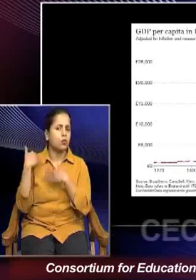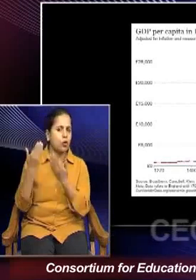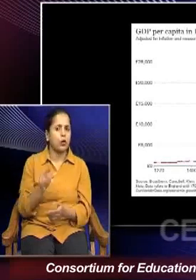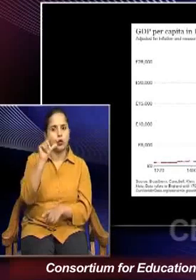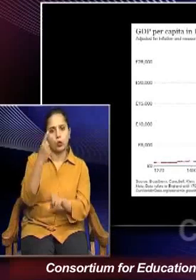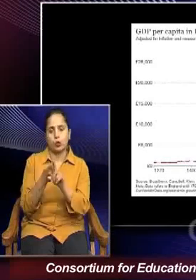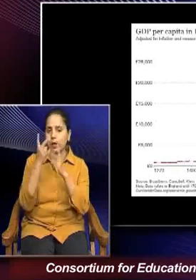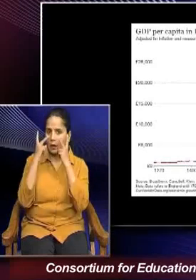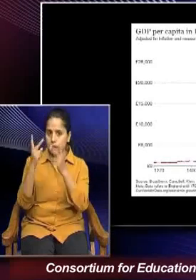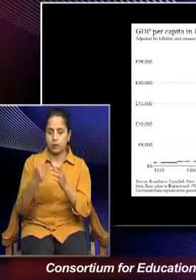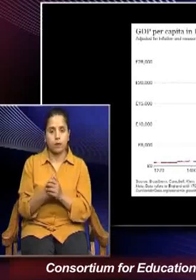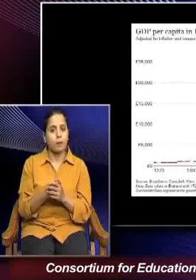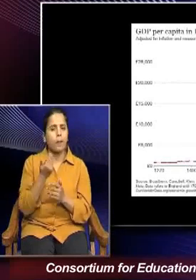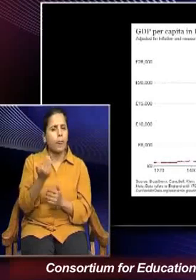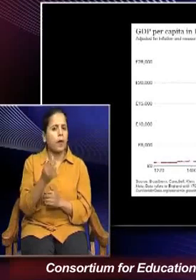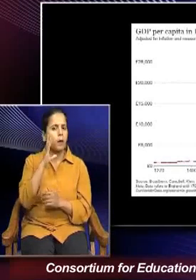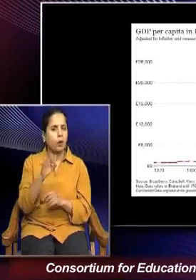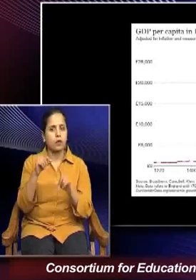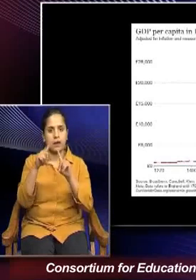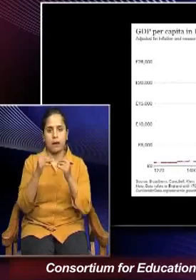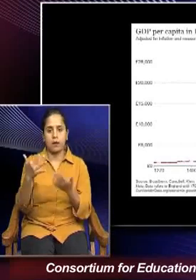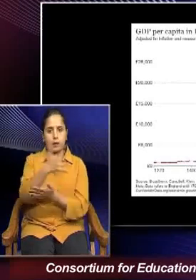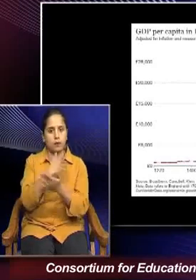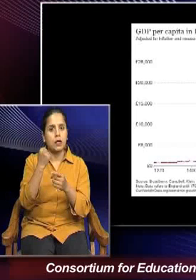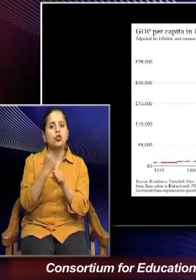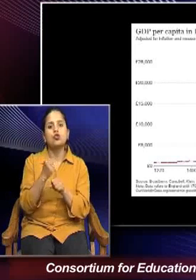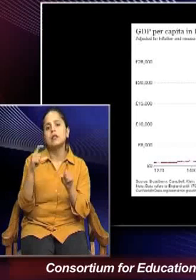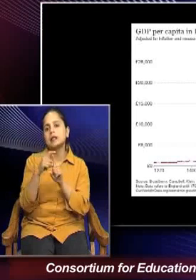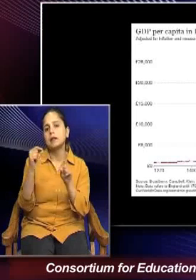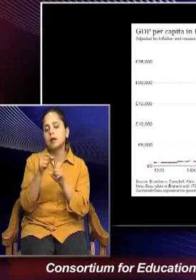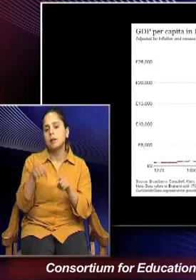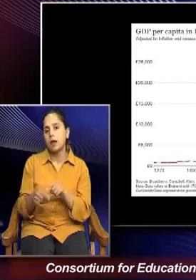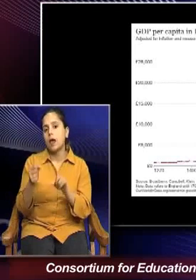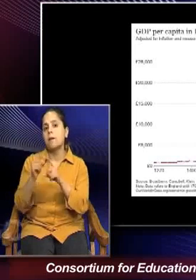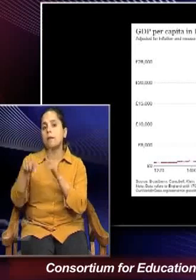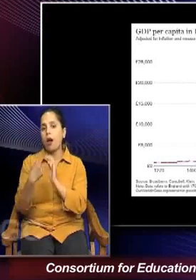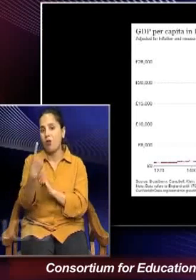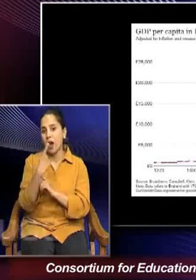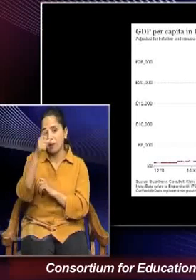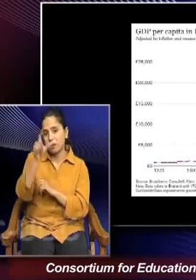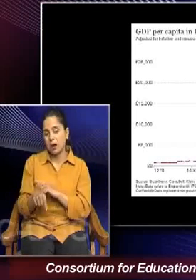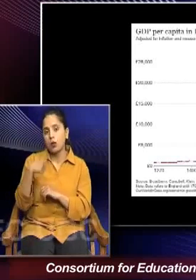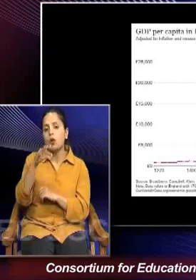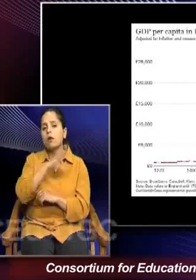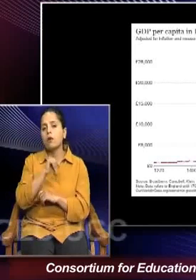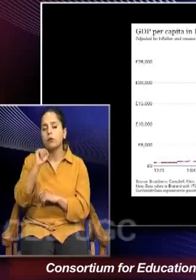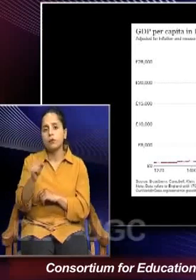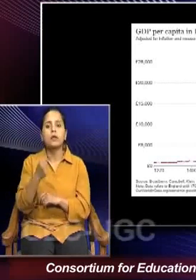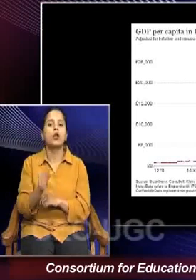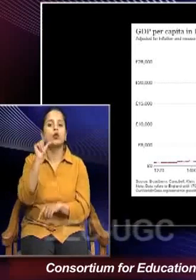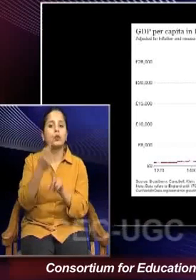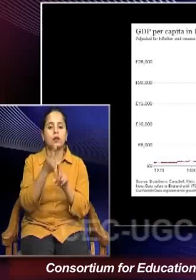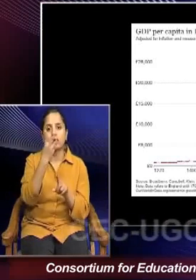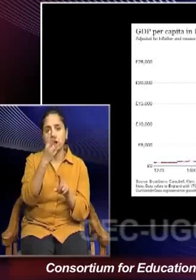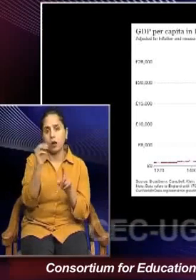Kingdom. So if you look at this important data of GDP per capita in UK since 1300 onwards till